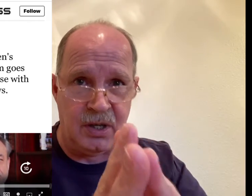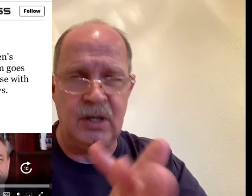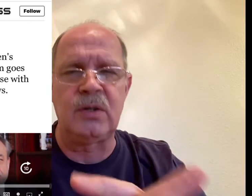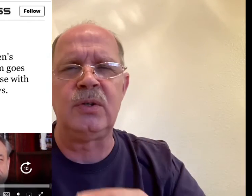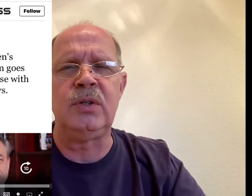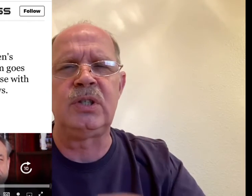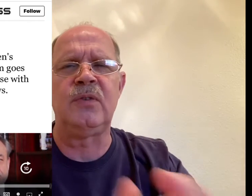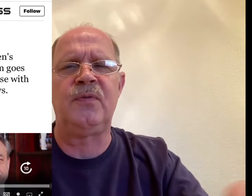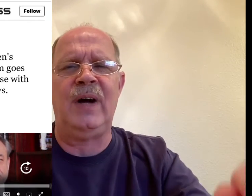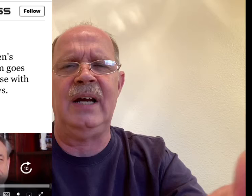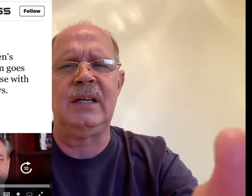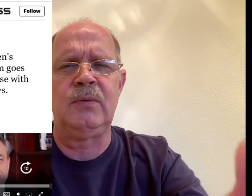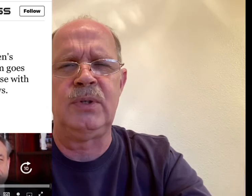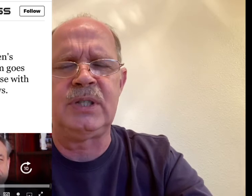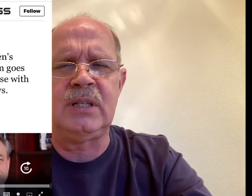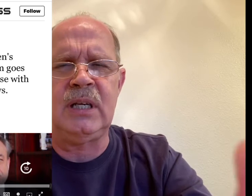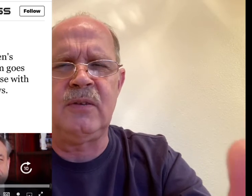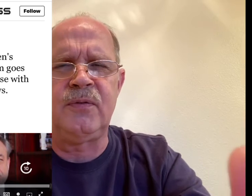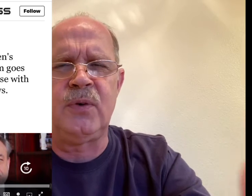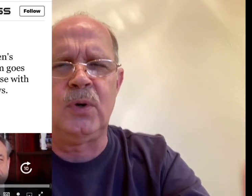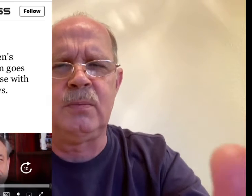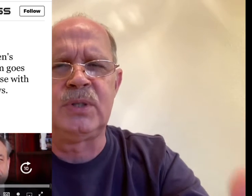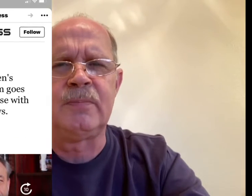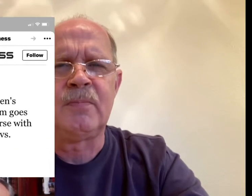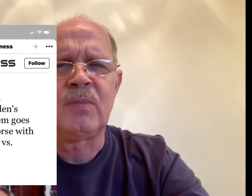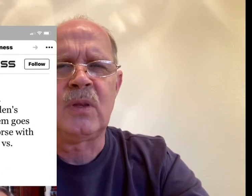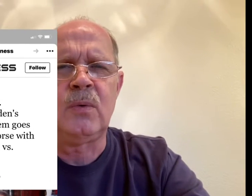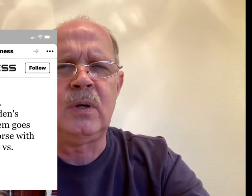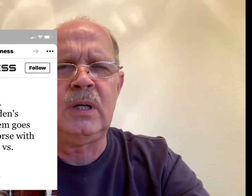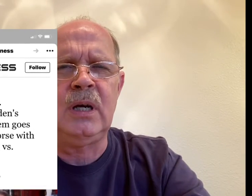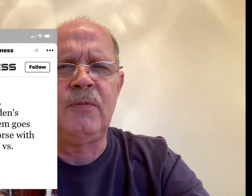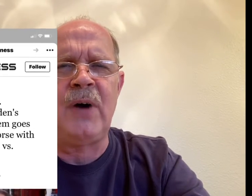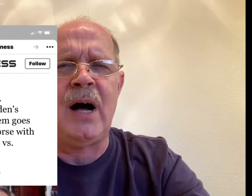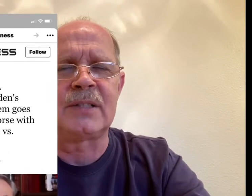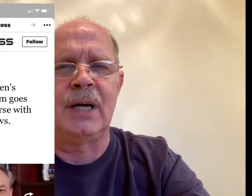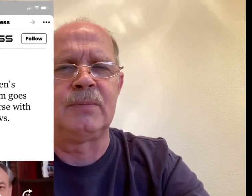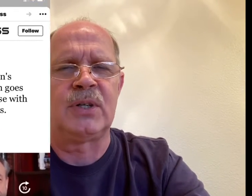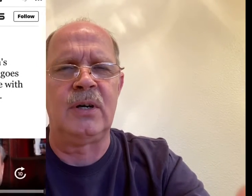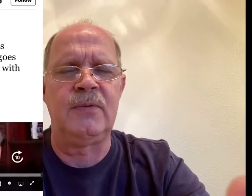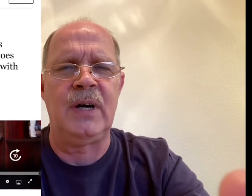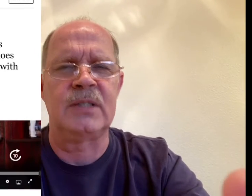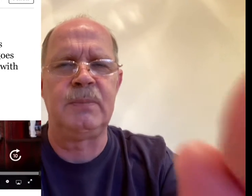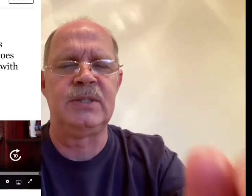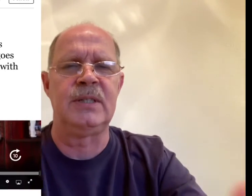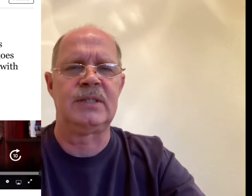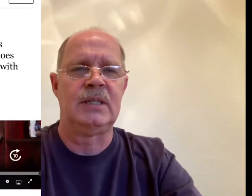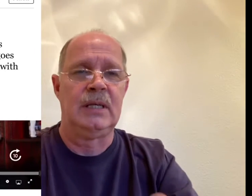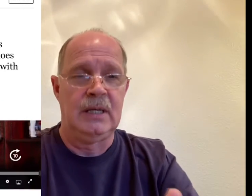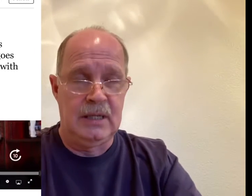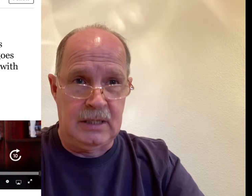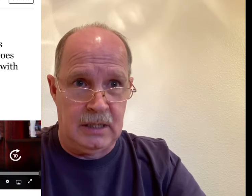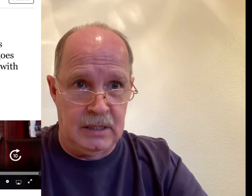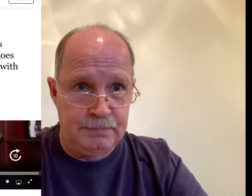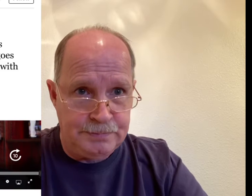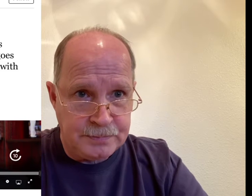good article. You should find it. Was it in Forbes? Yeah, Fox Business.